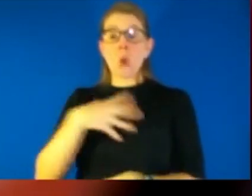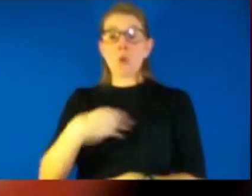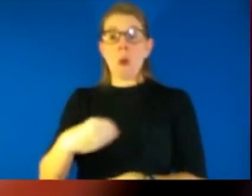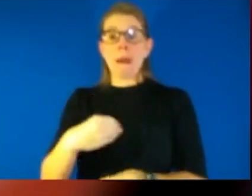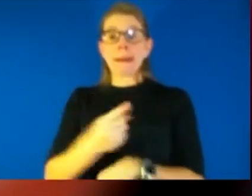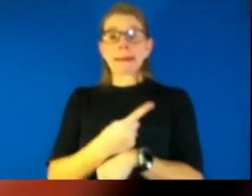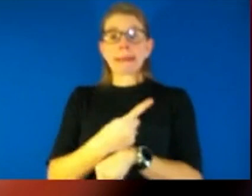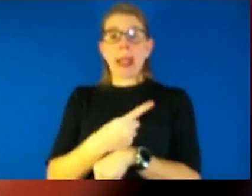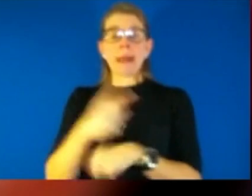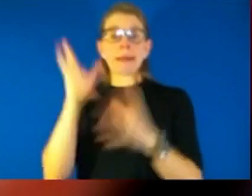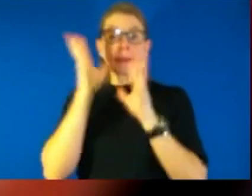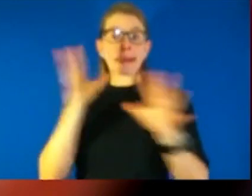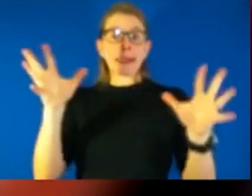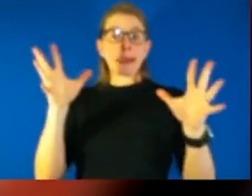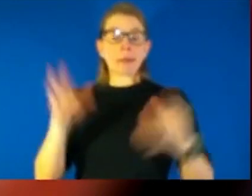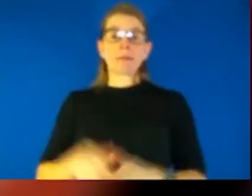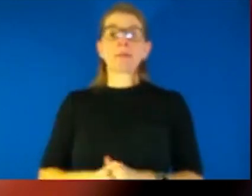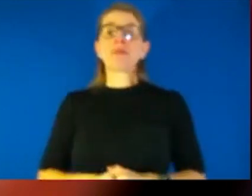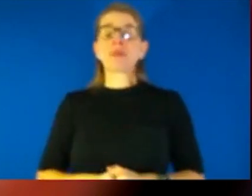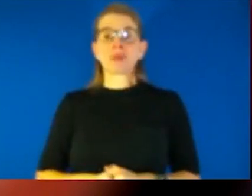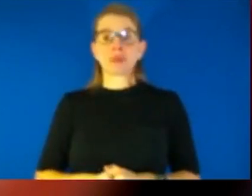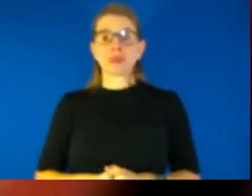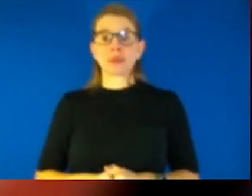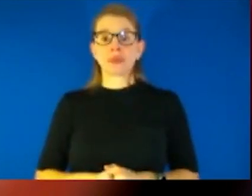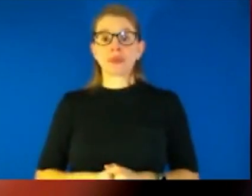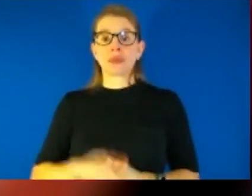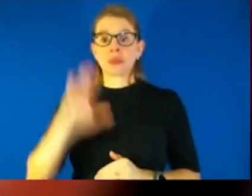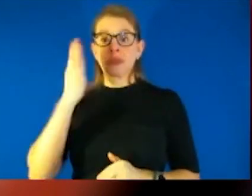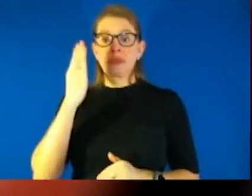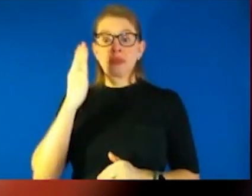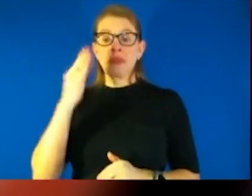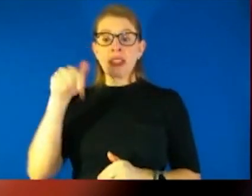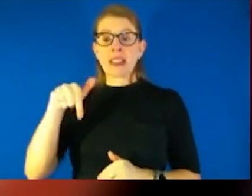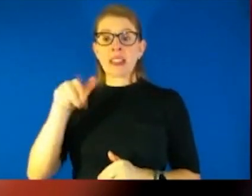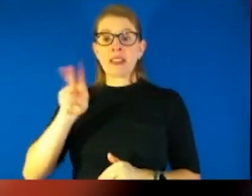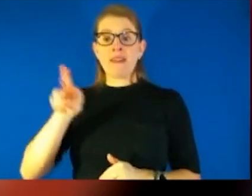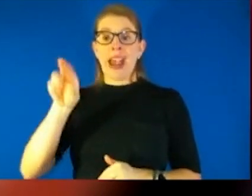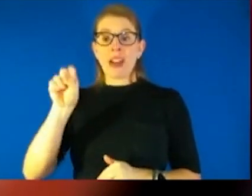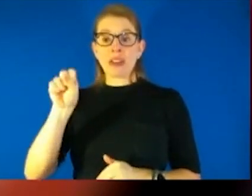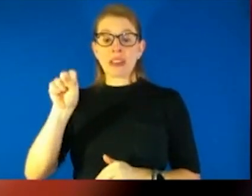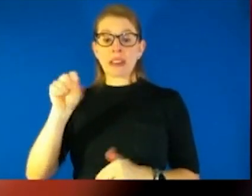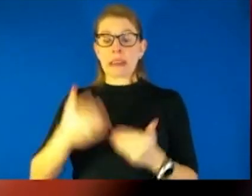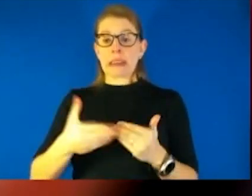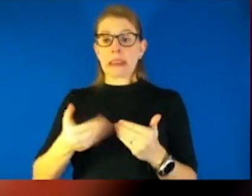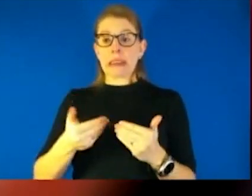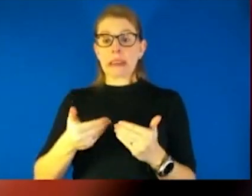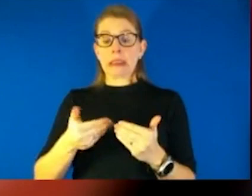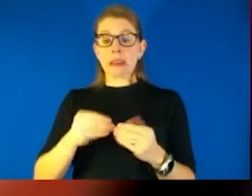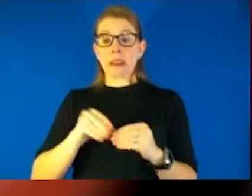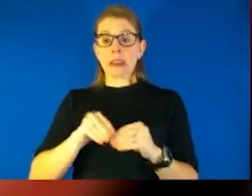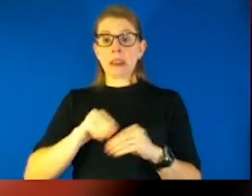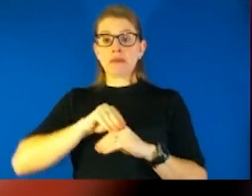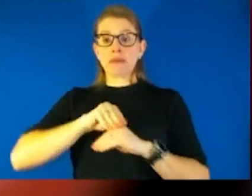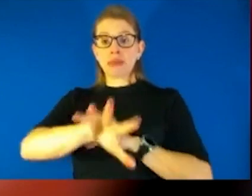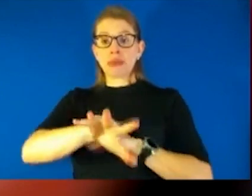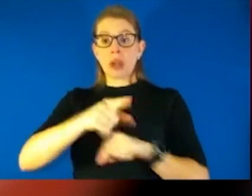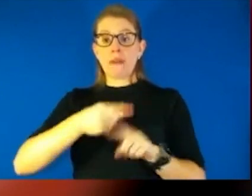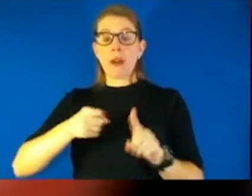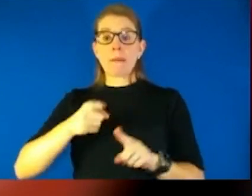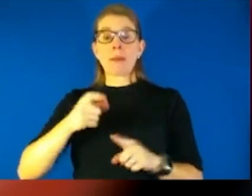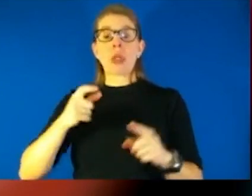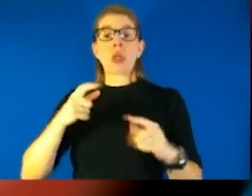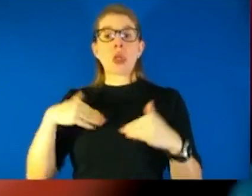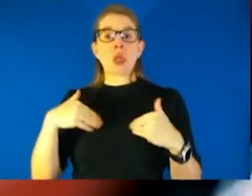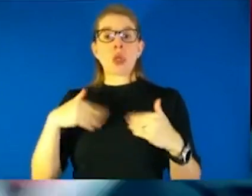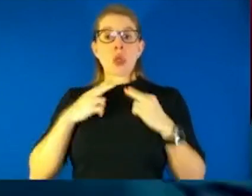deer, it seems to be that this virus very easily transmits from humans into white-tailed